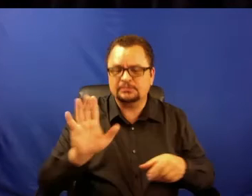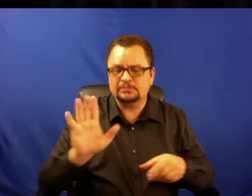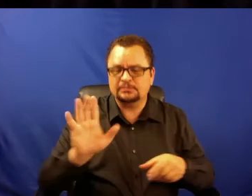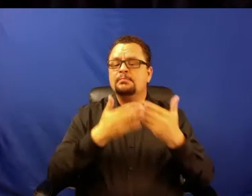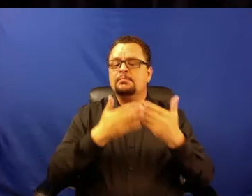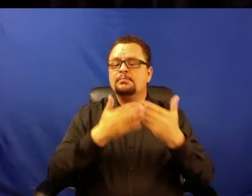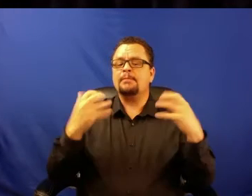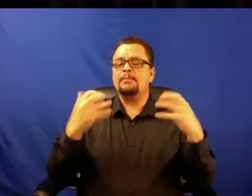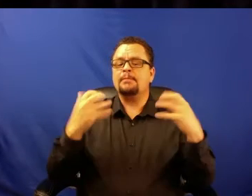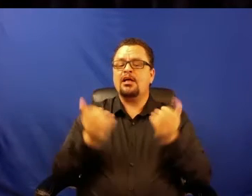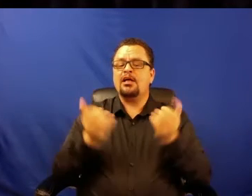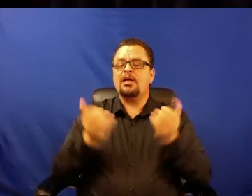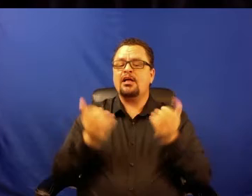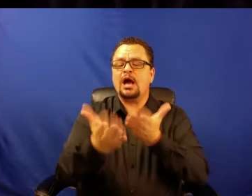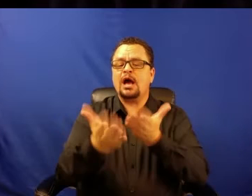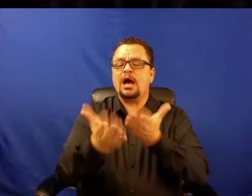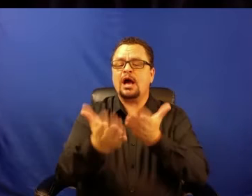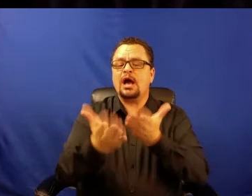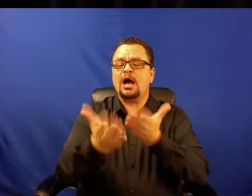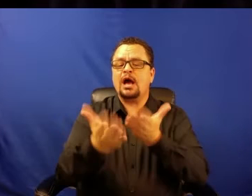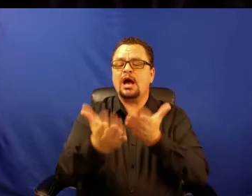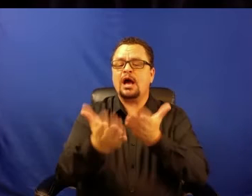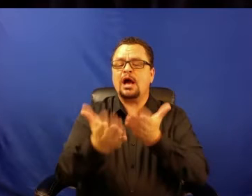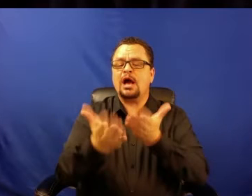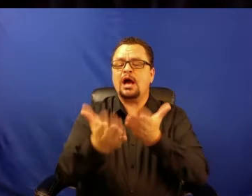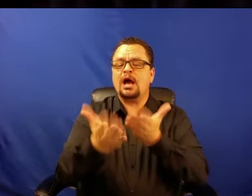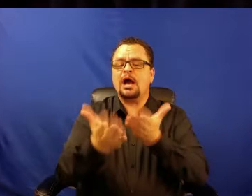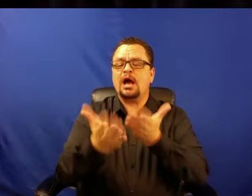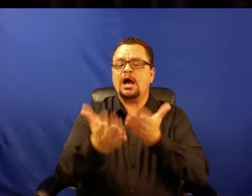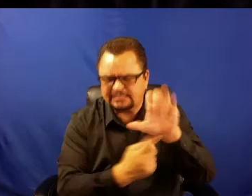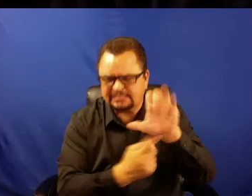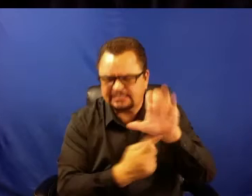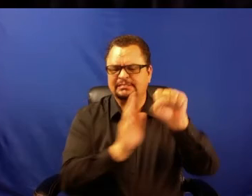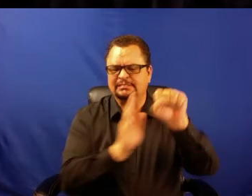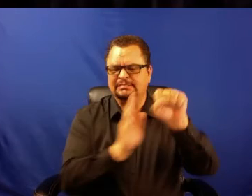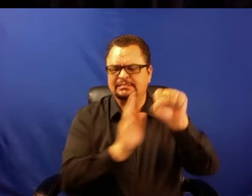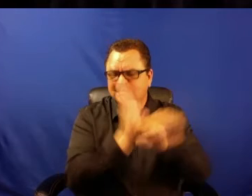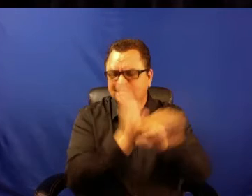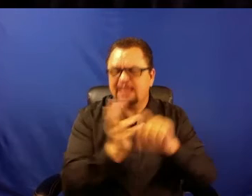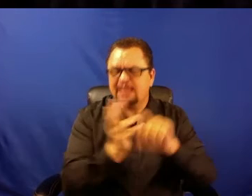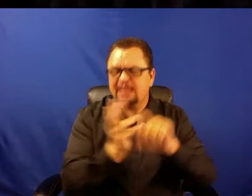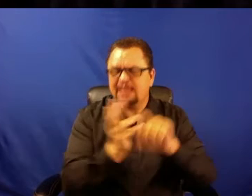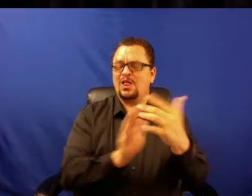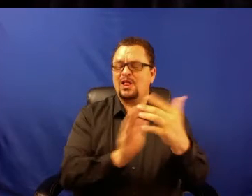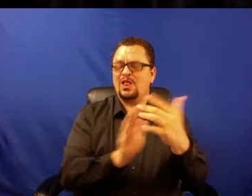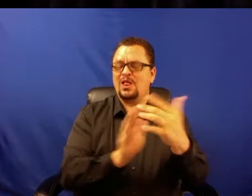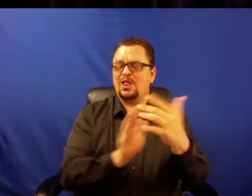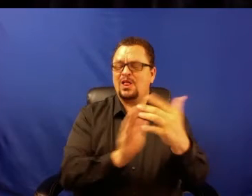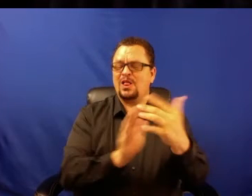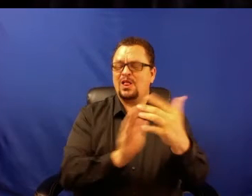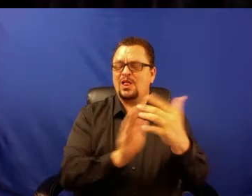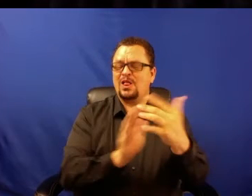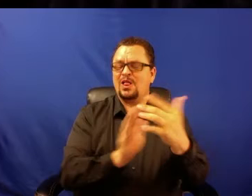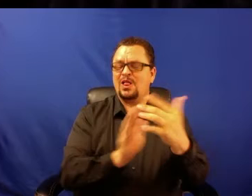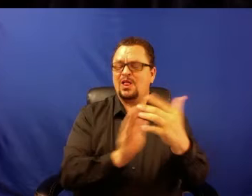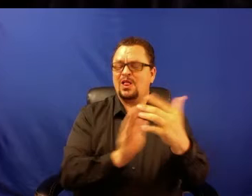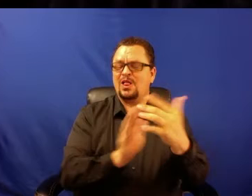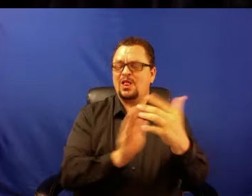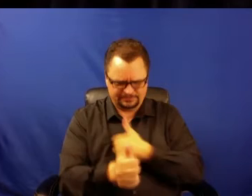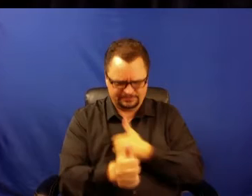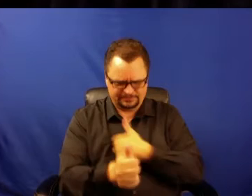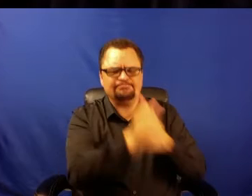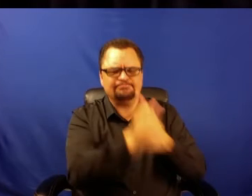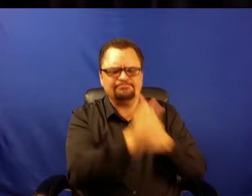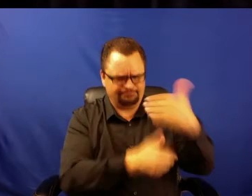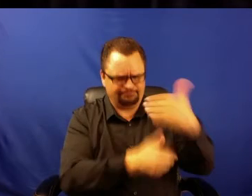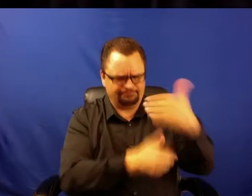also local recommendations. And we're here to provide technical support and here to help implement and provide resources, such